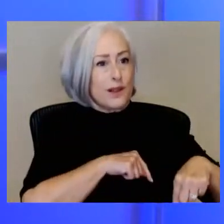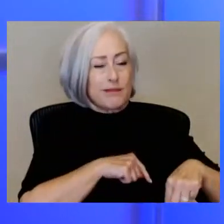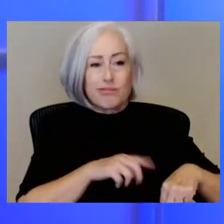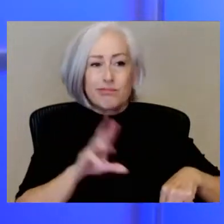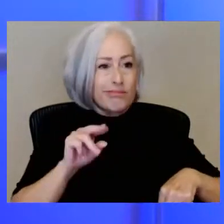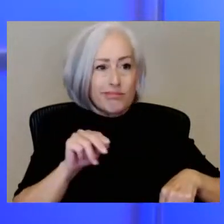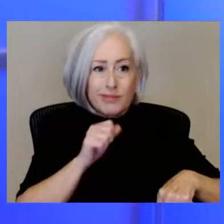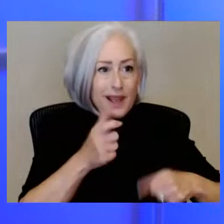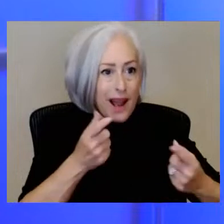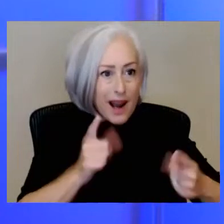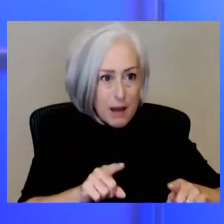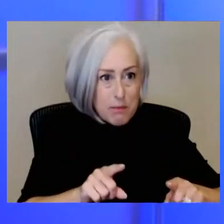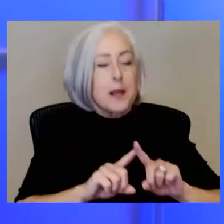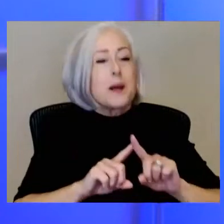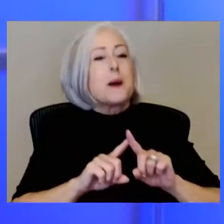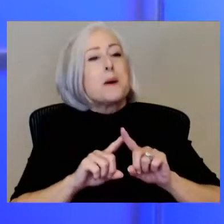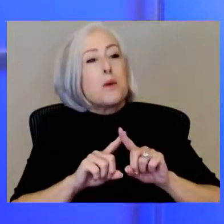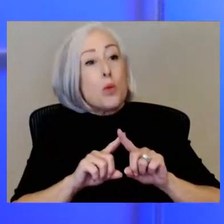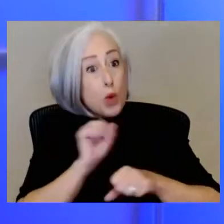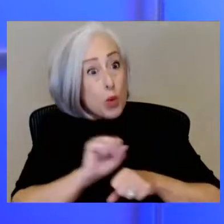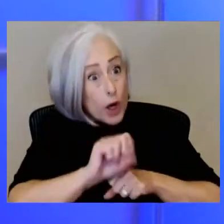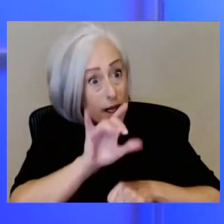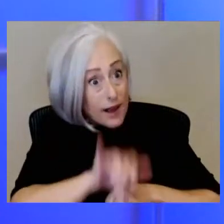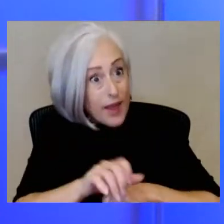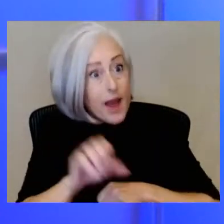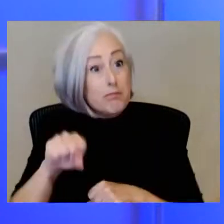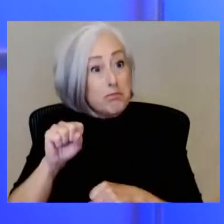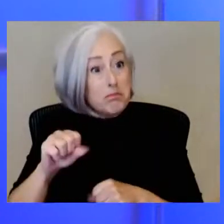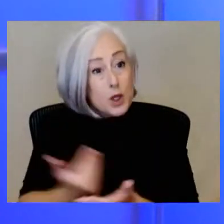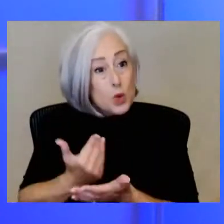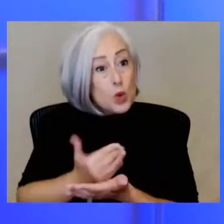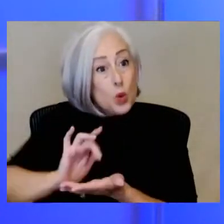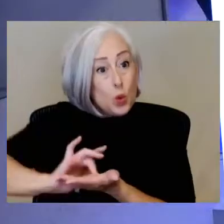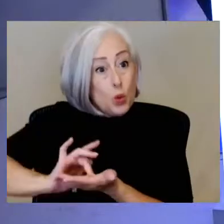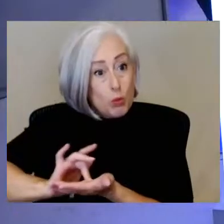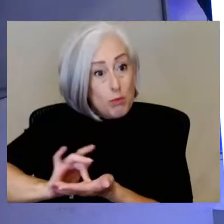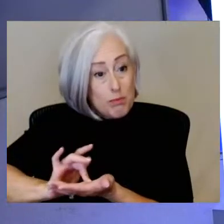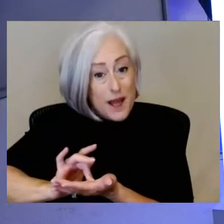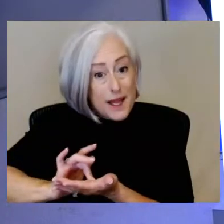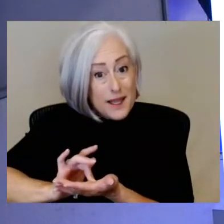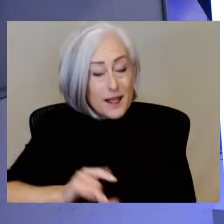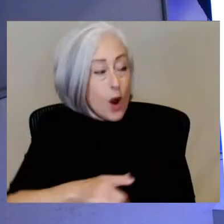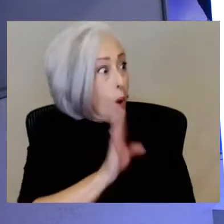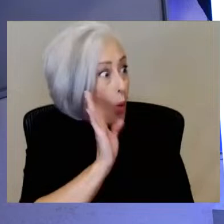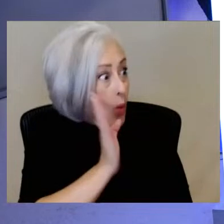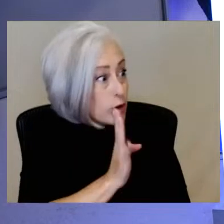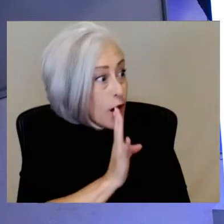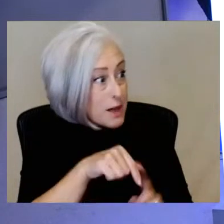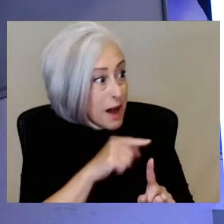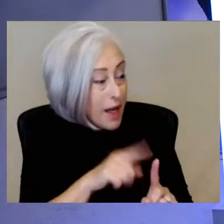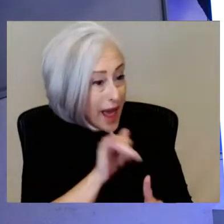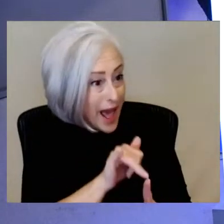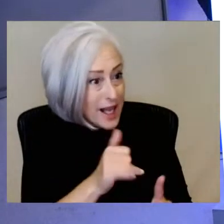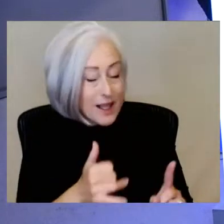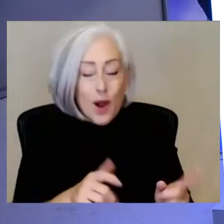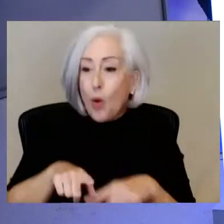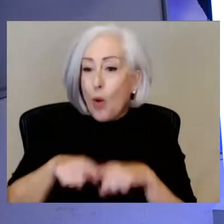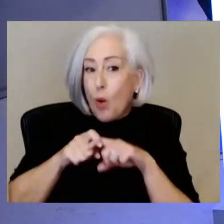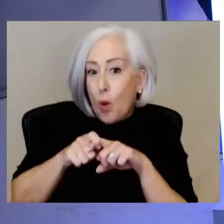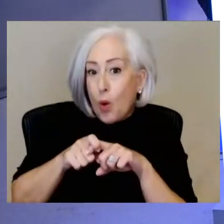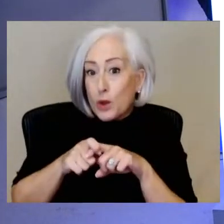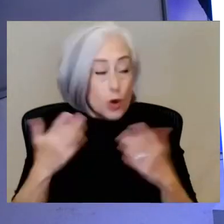we're working on that, and there's a new drug out. We're going to talk about that. Okay, I'll hold off on that. No, let's go